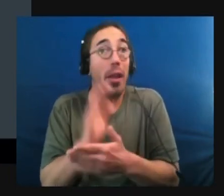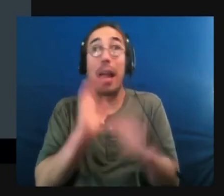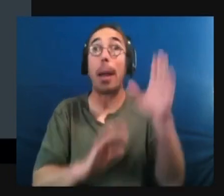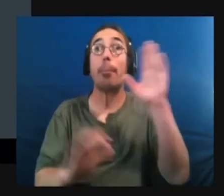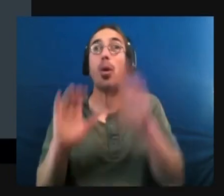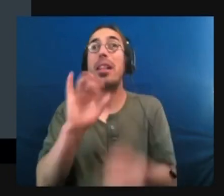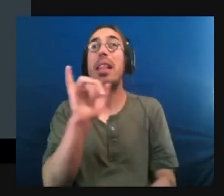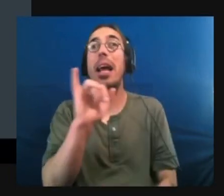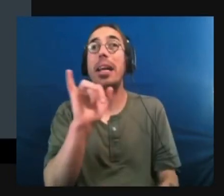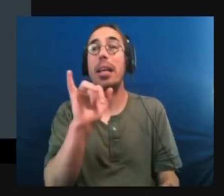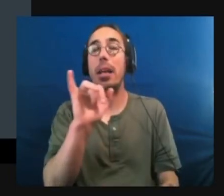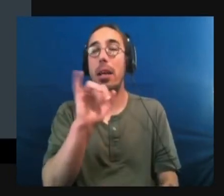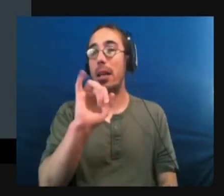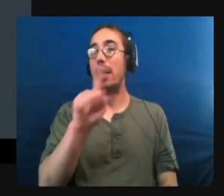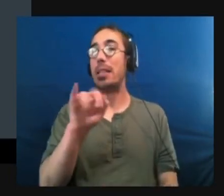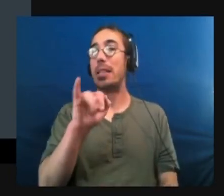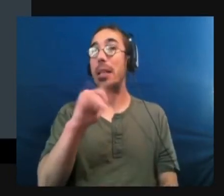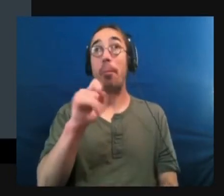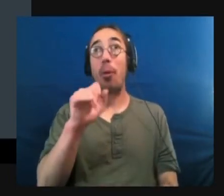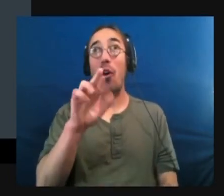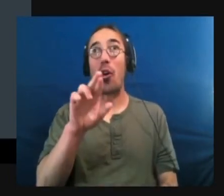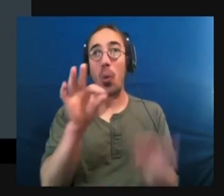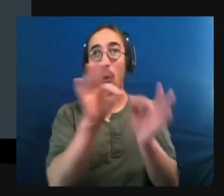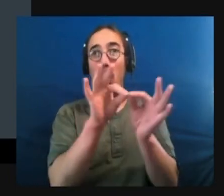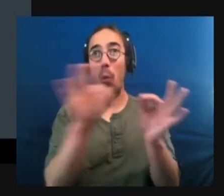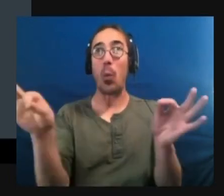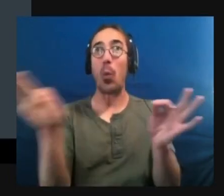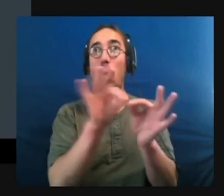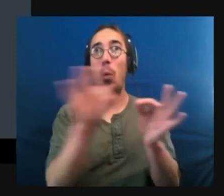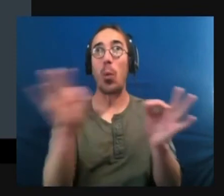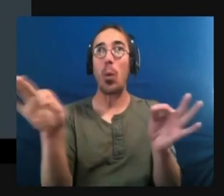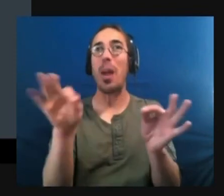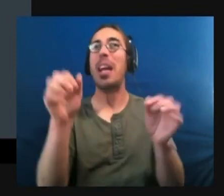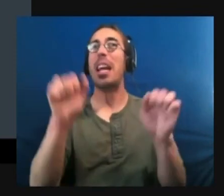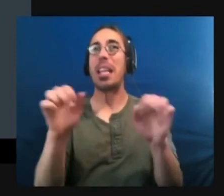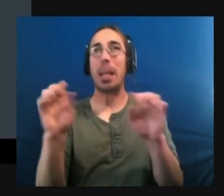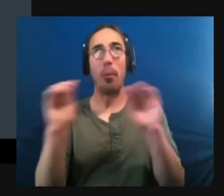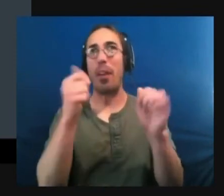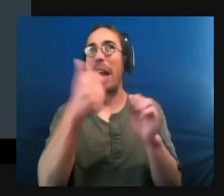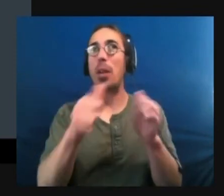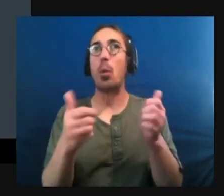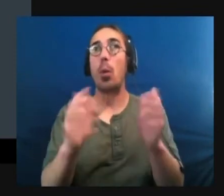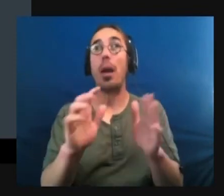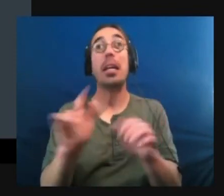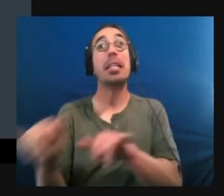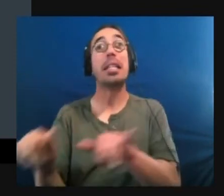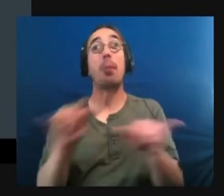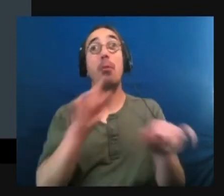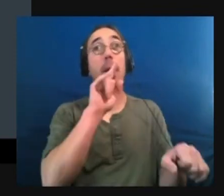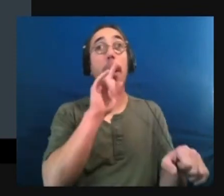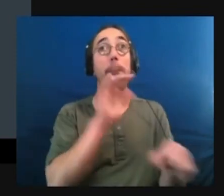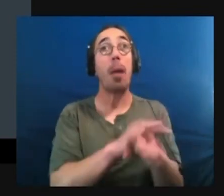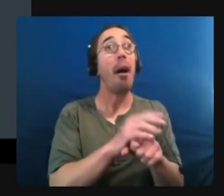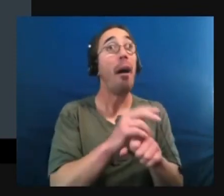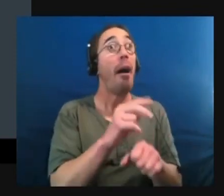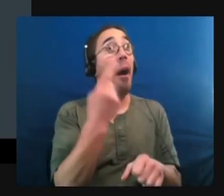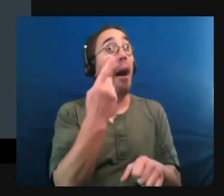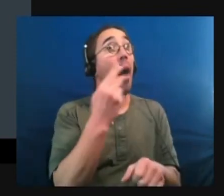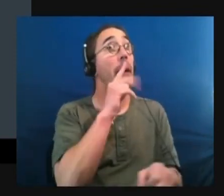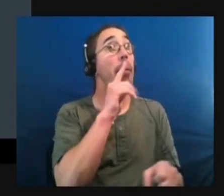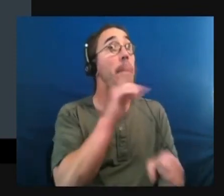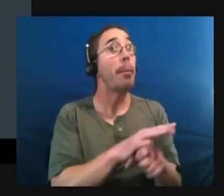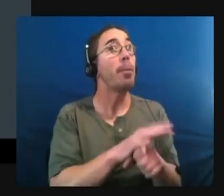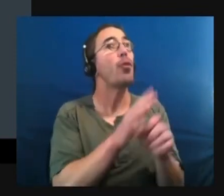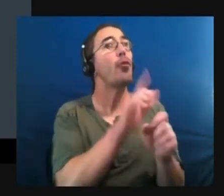zipper. You can move in any way you want to. Same with commitment. You might have a high level of commitment to a